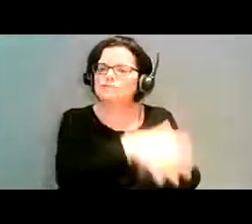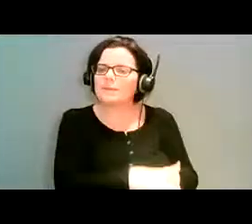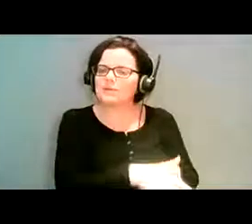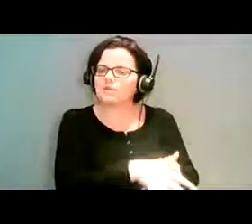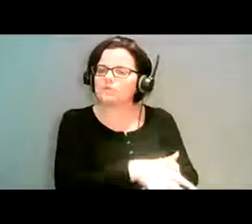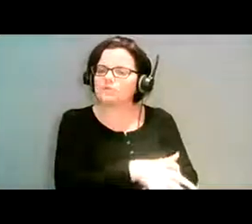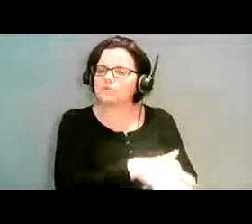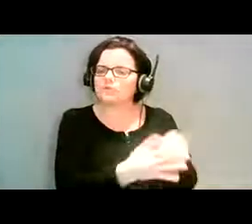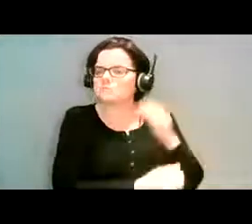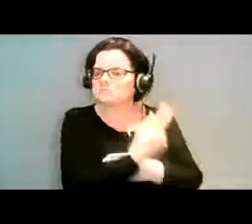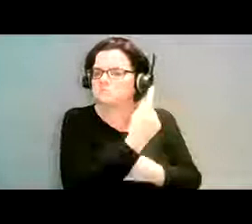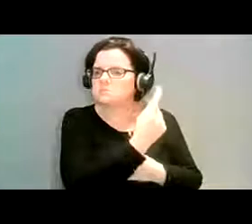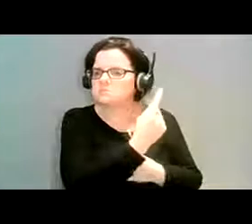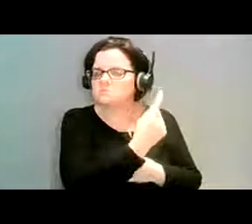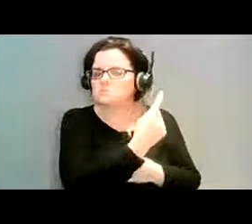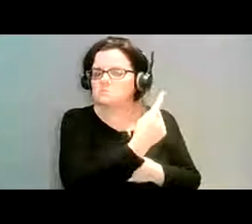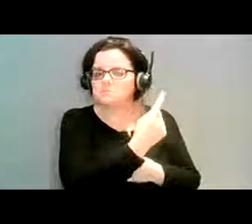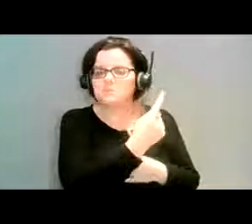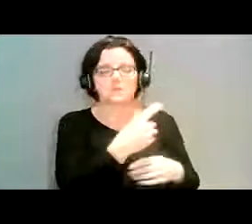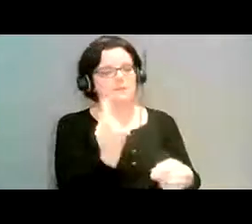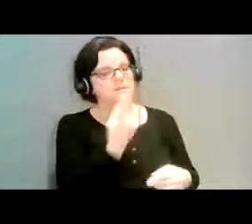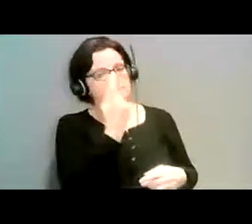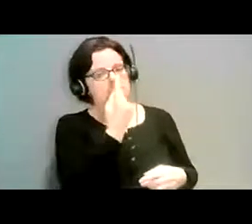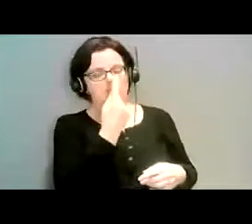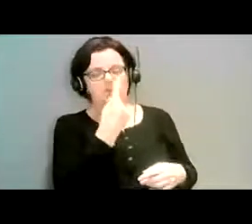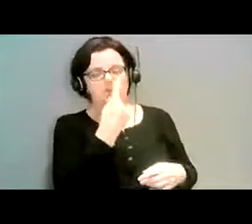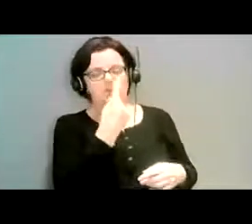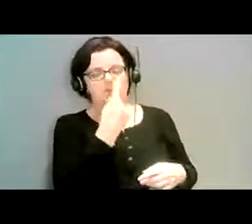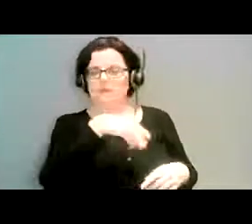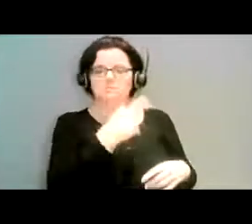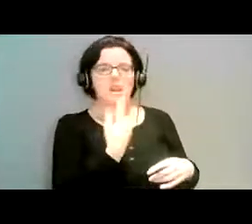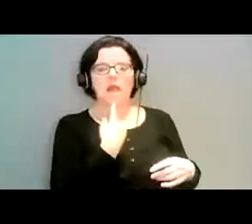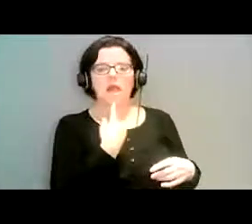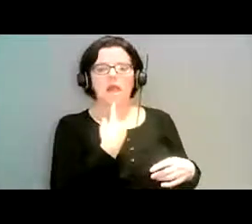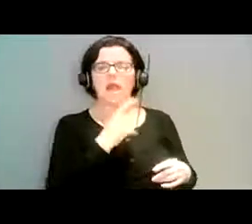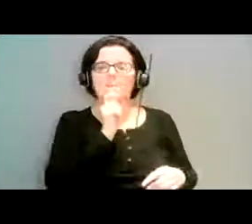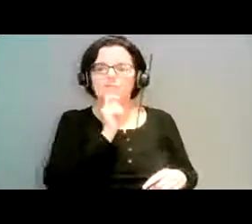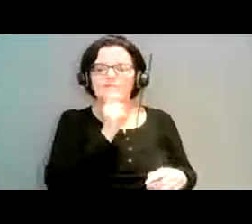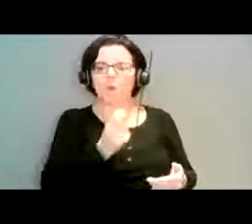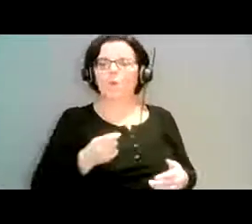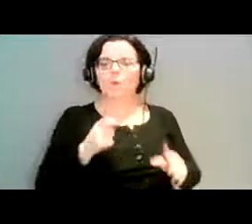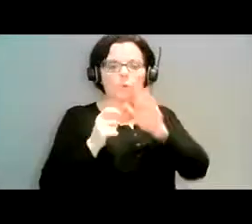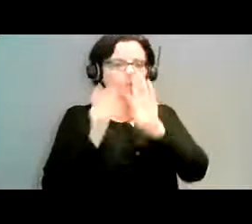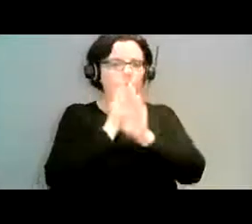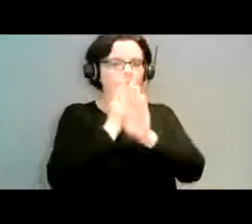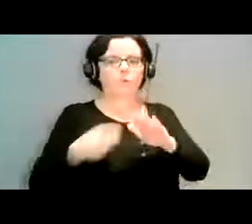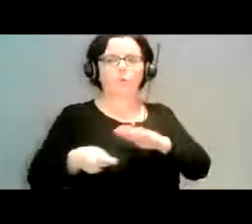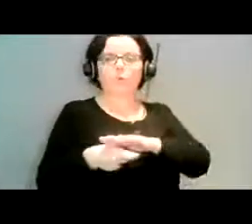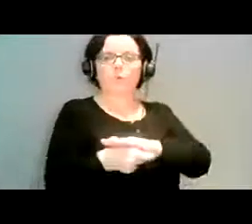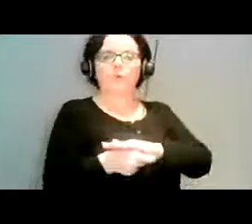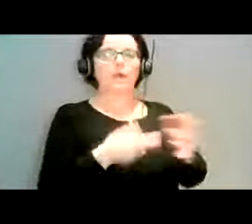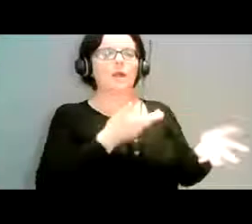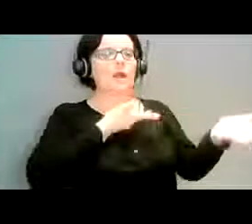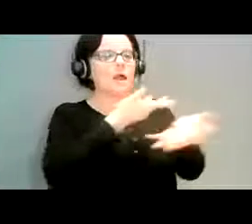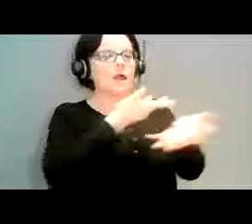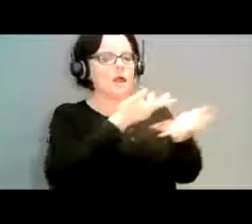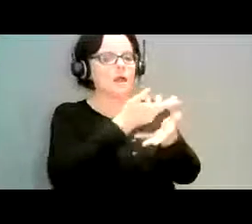where people left microphones to record meetings of managers about them, for